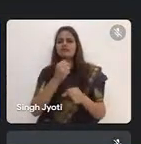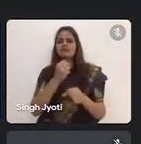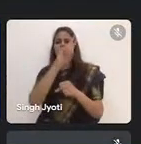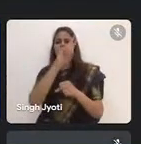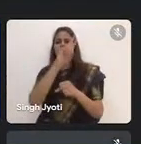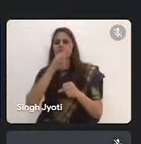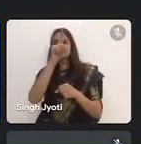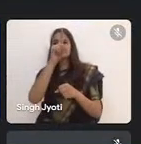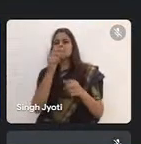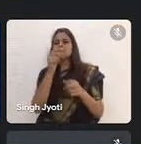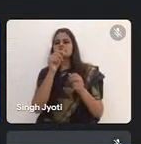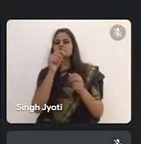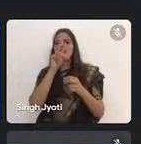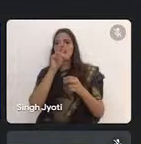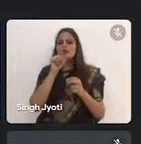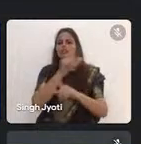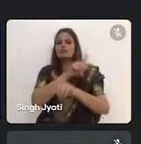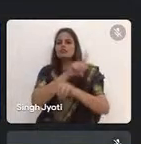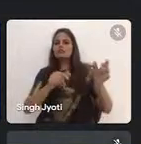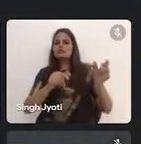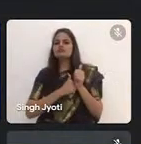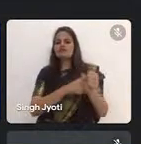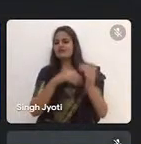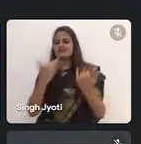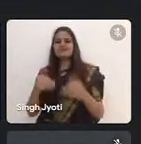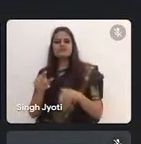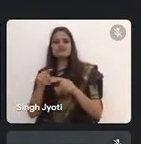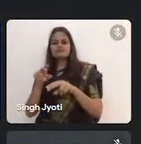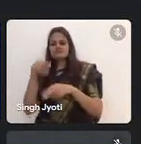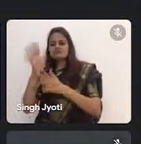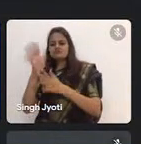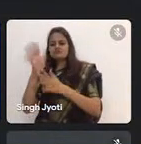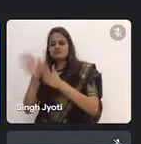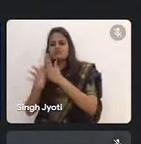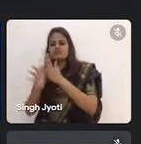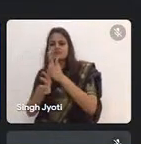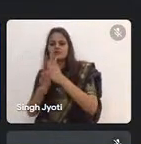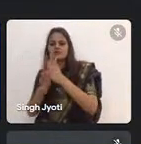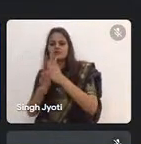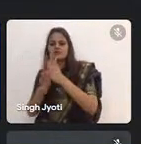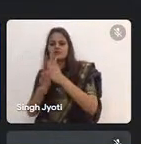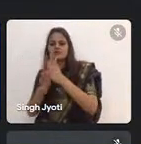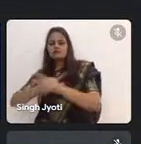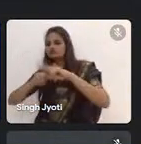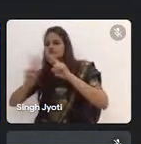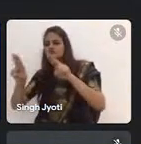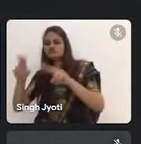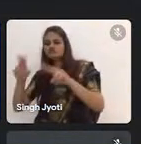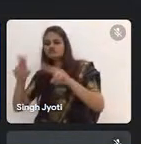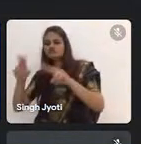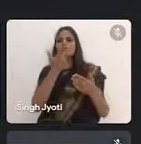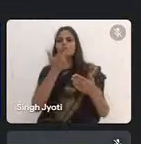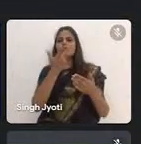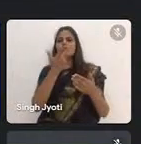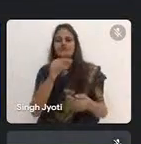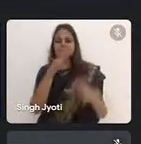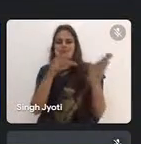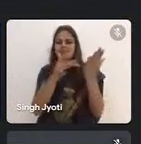create understandable sign language. As I've said, there's no face, head, or body